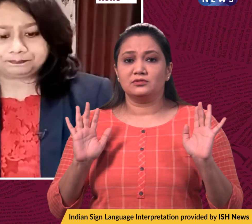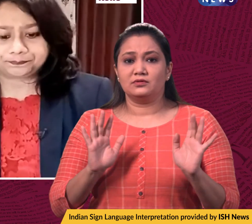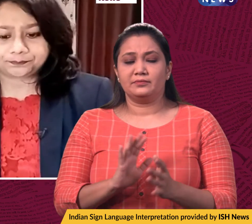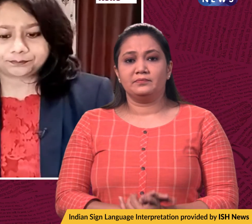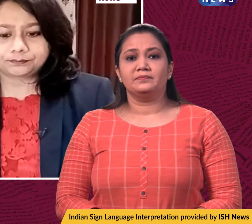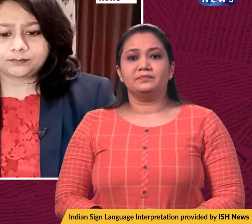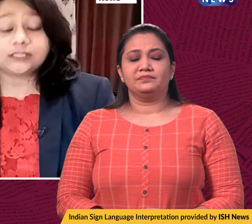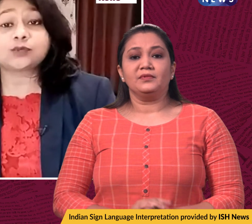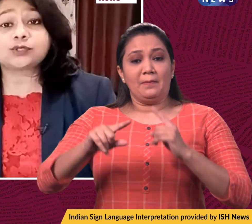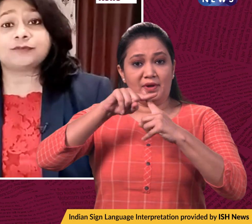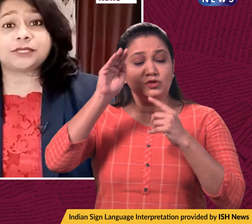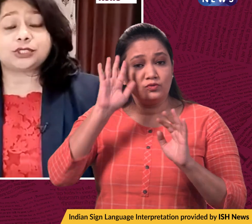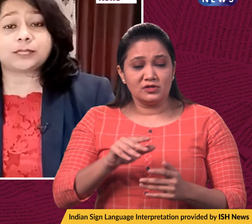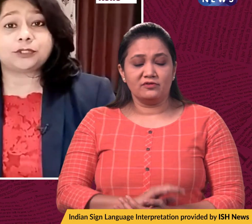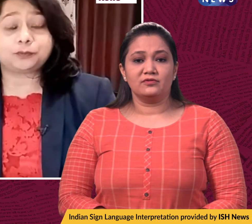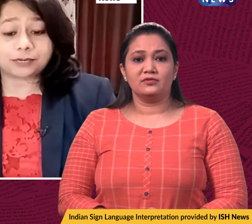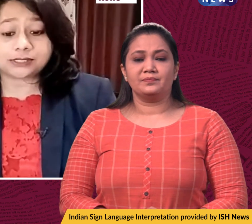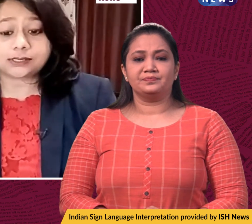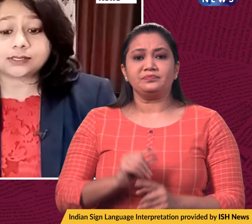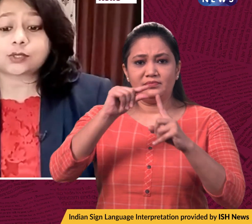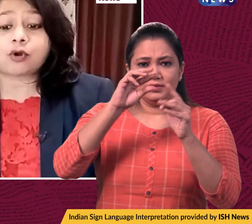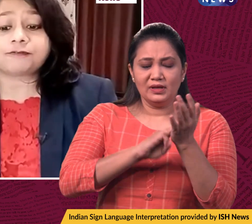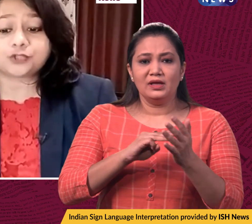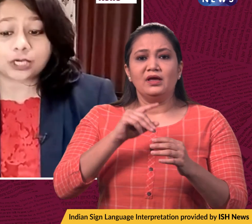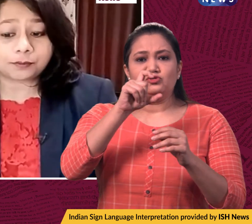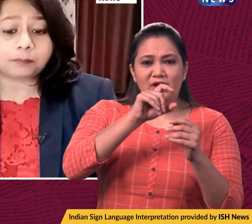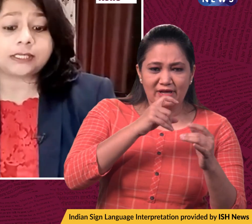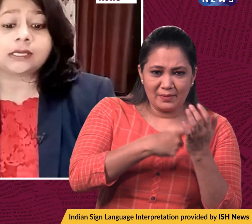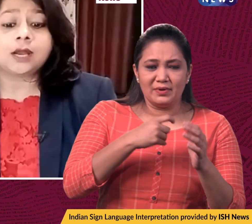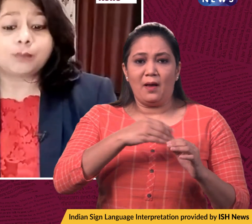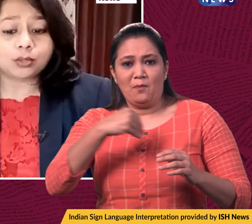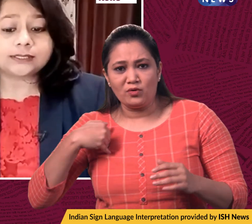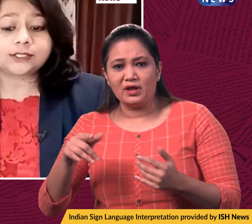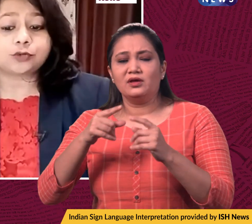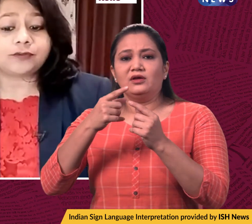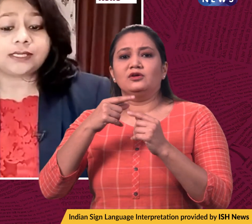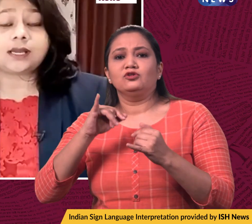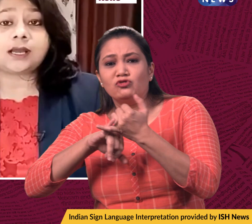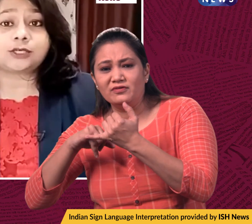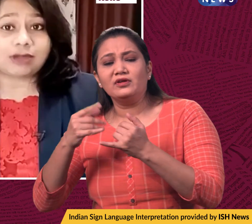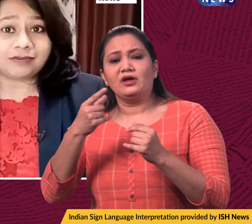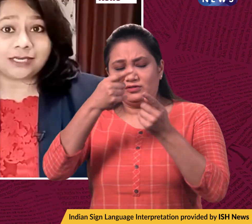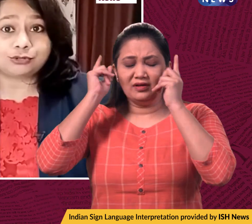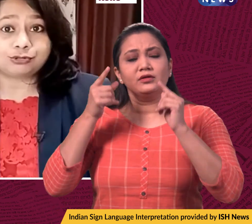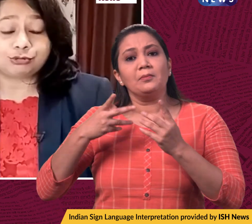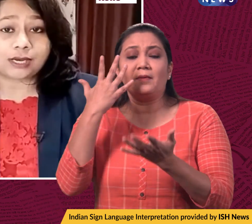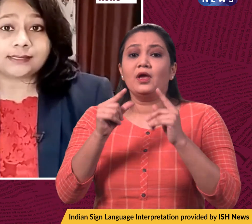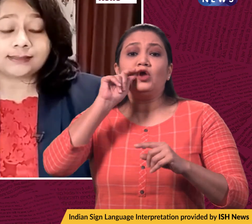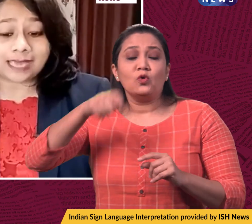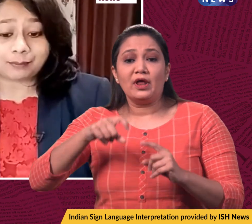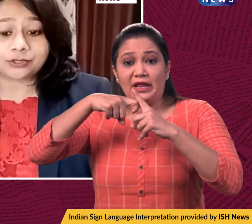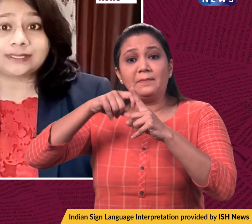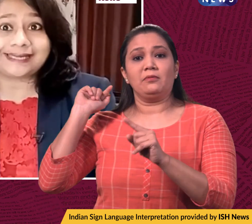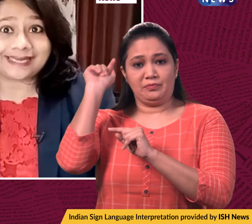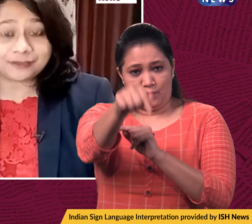crime. There's also information that the prime ministers of Czech Republic, Poland and Slovenia are traveling to